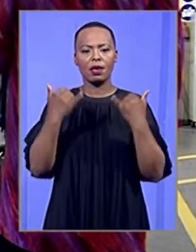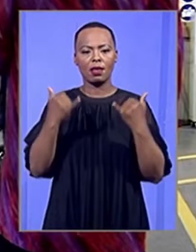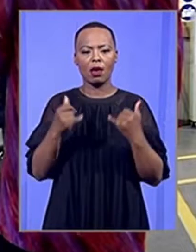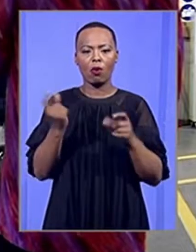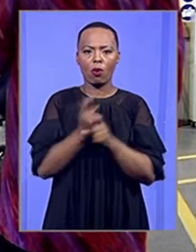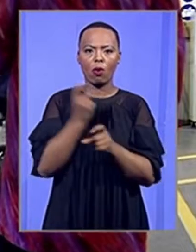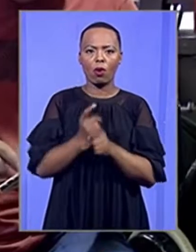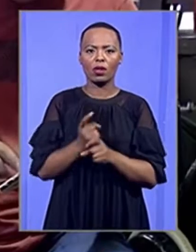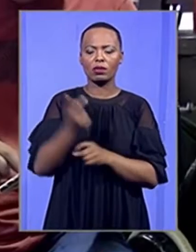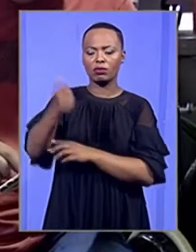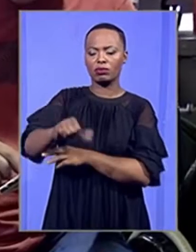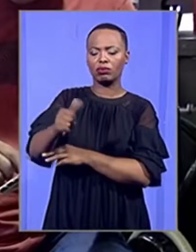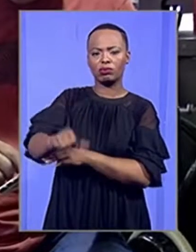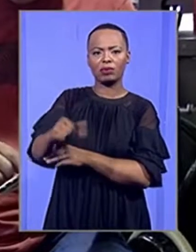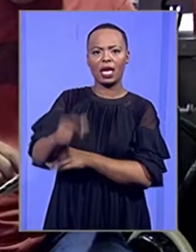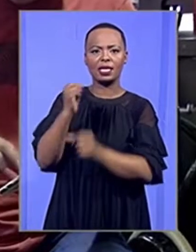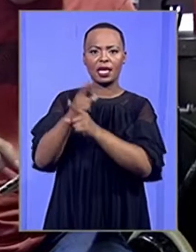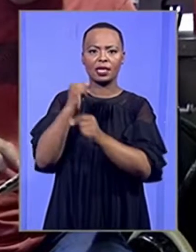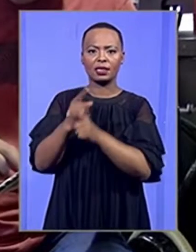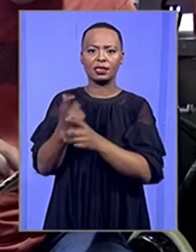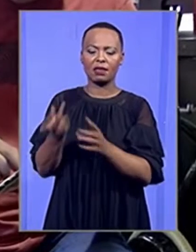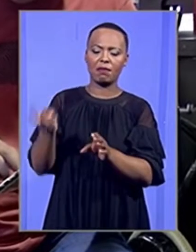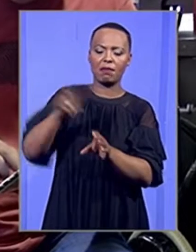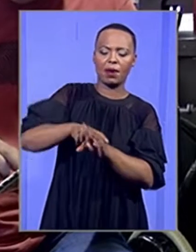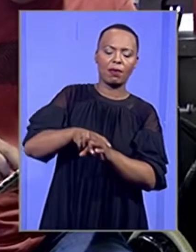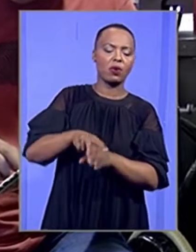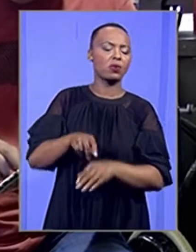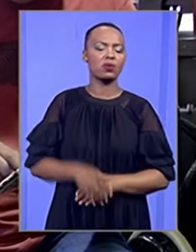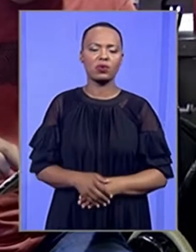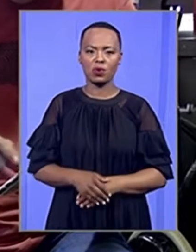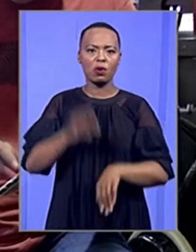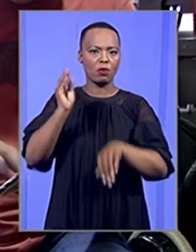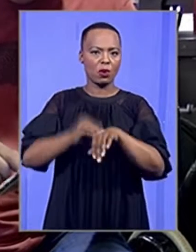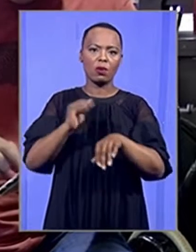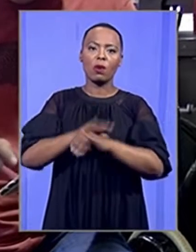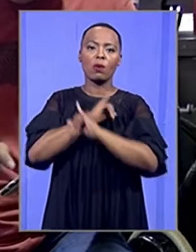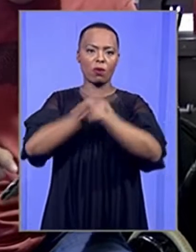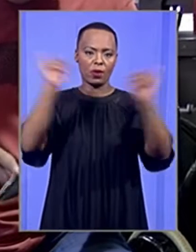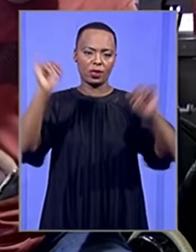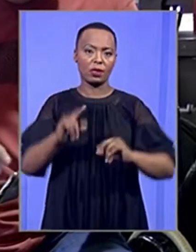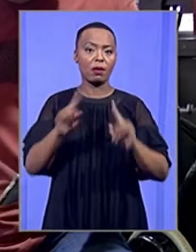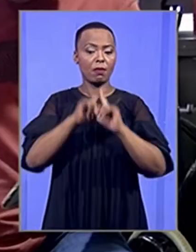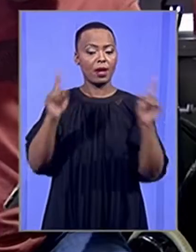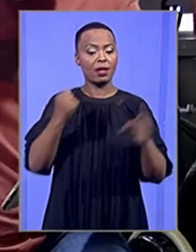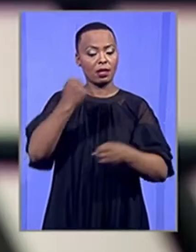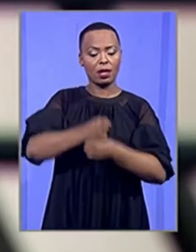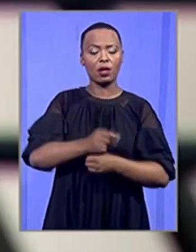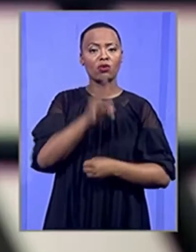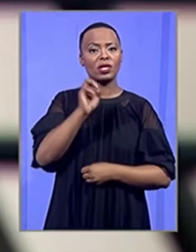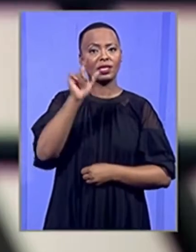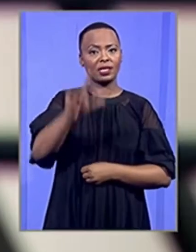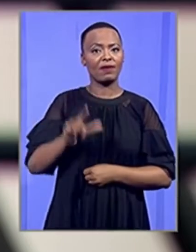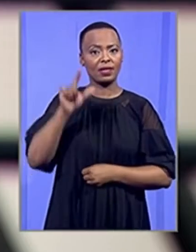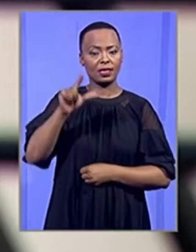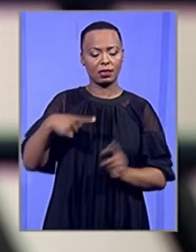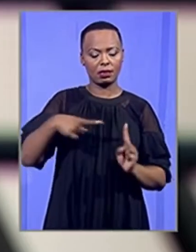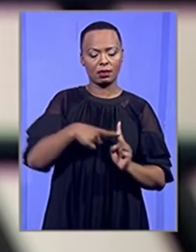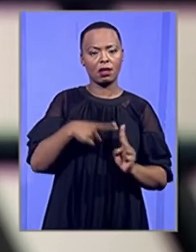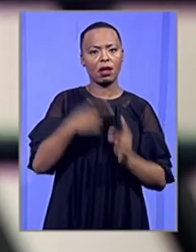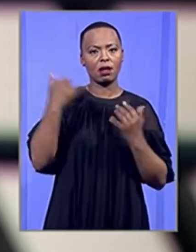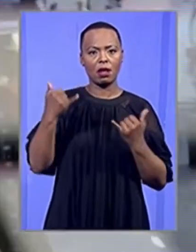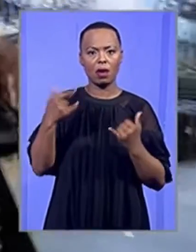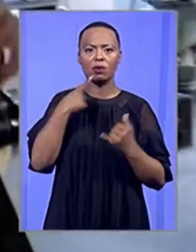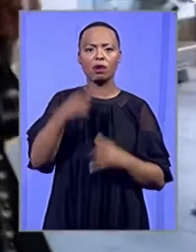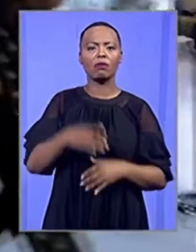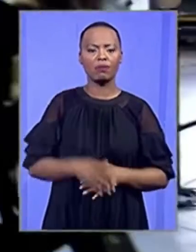a emetse ditekesi tse di ganang go mo pega e ne setse e iphile matla. Fela ka 2017, Motlhanke o ne a itsisiwe